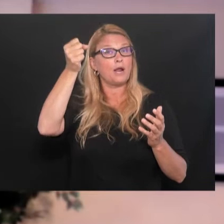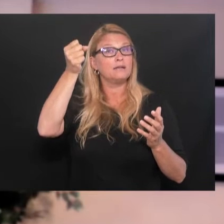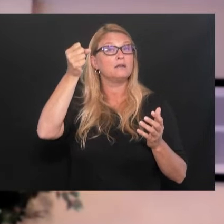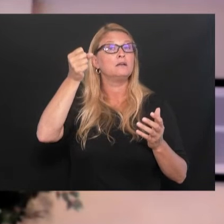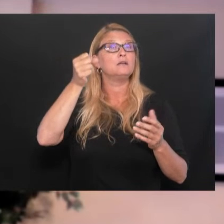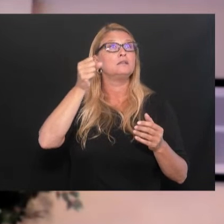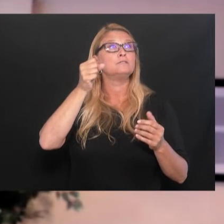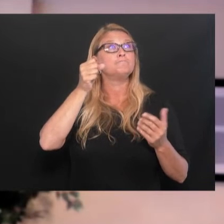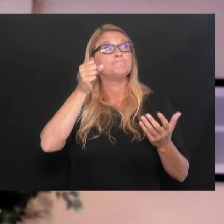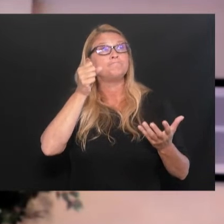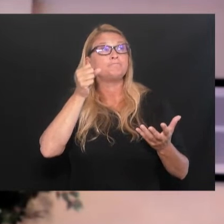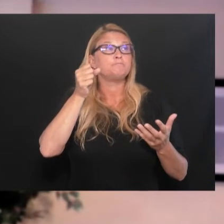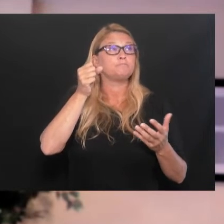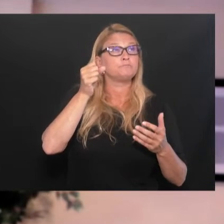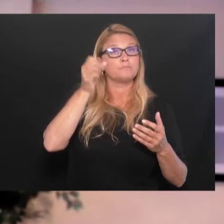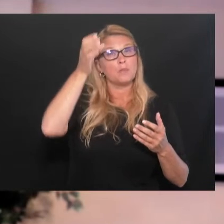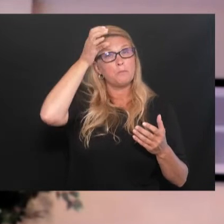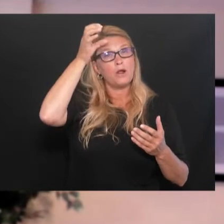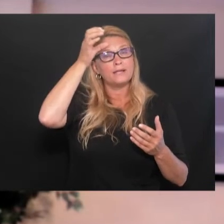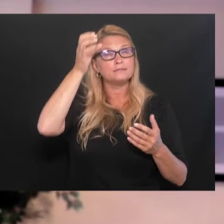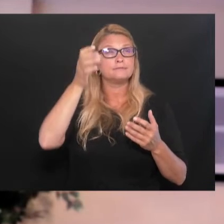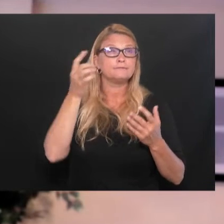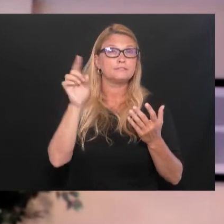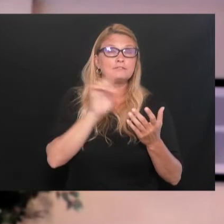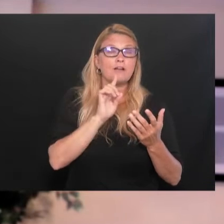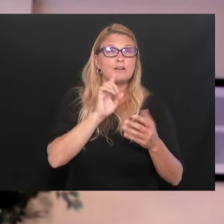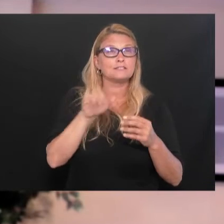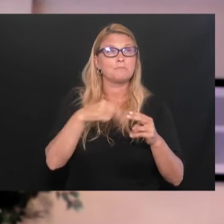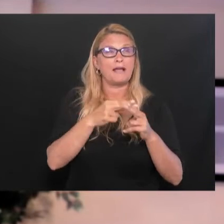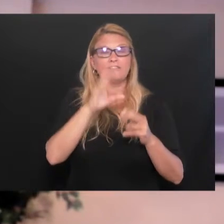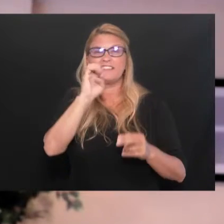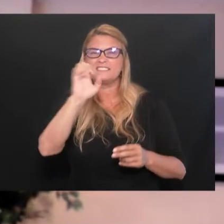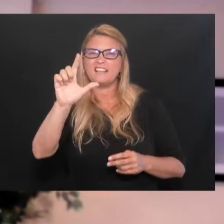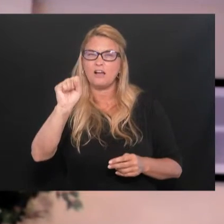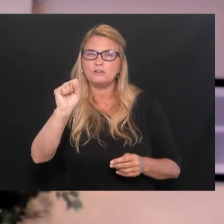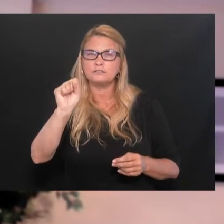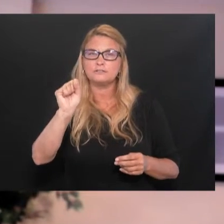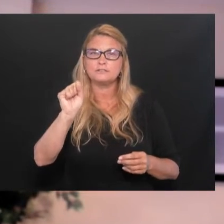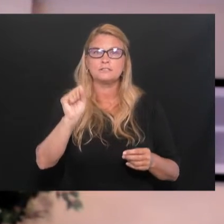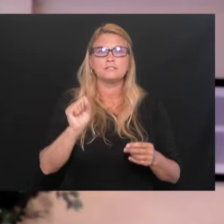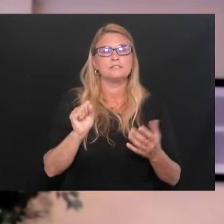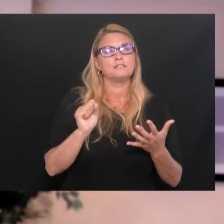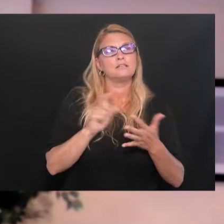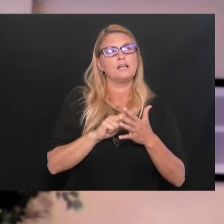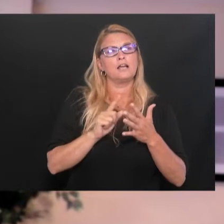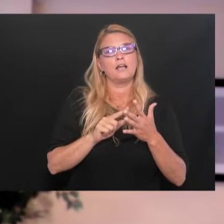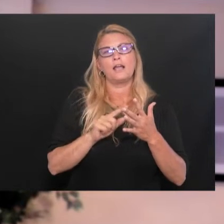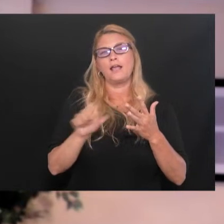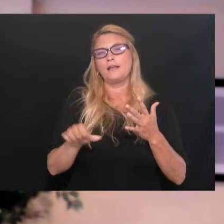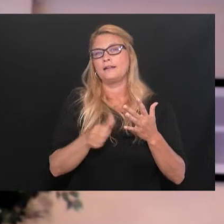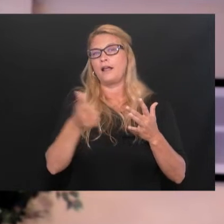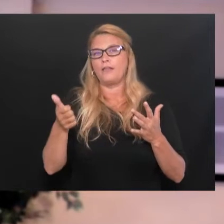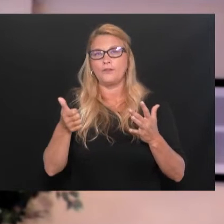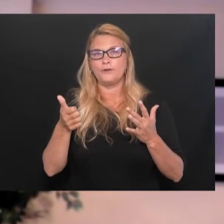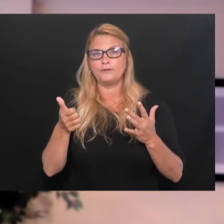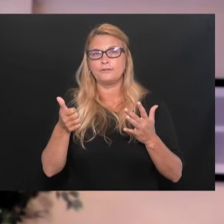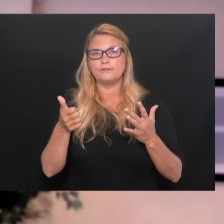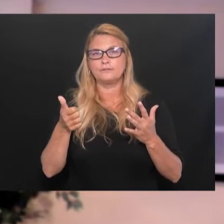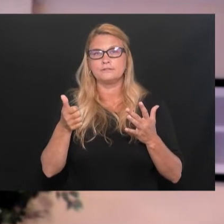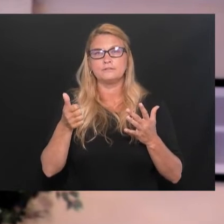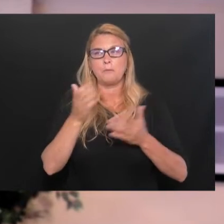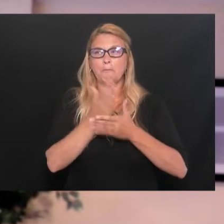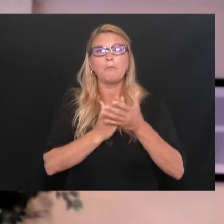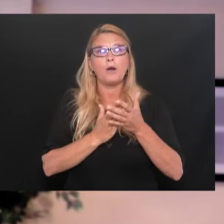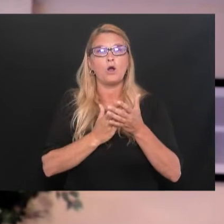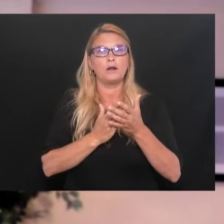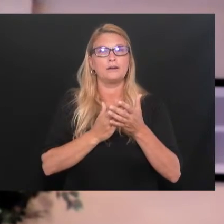brain, as far as the cells of the brain, the part of our brain that